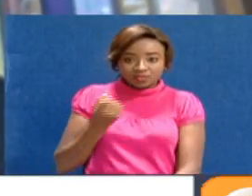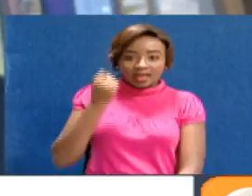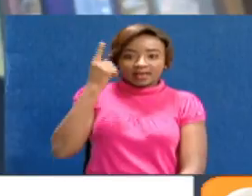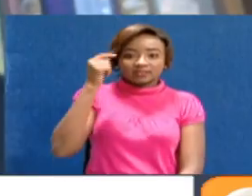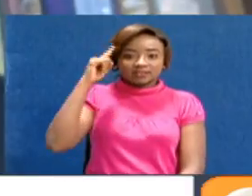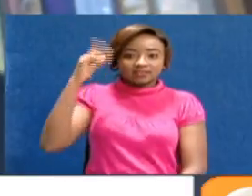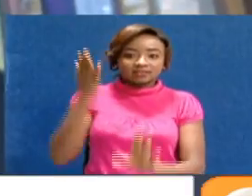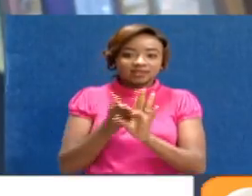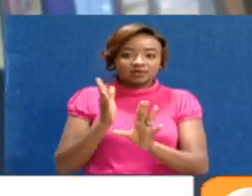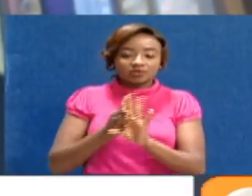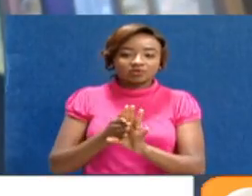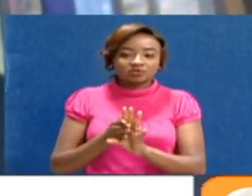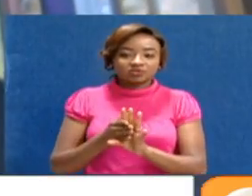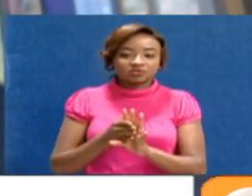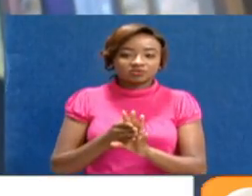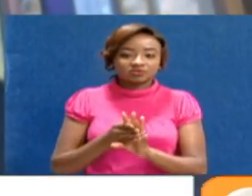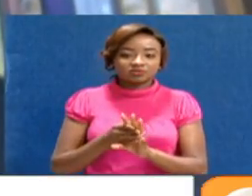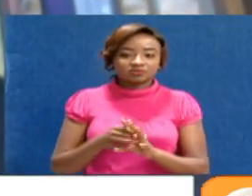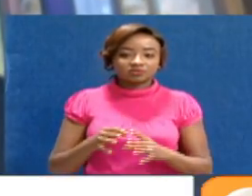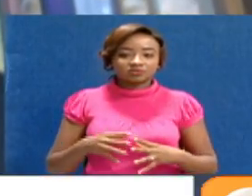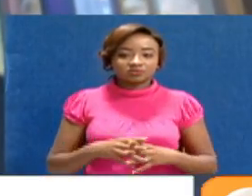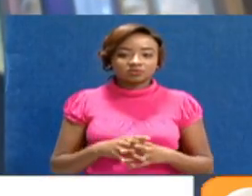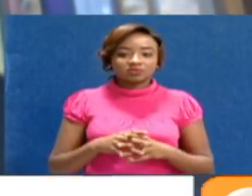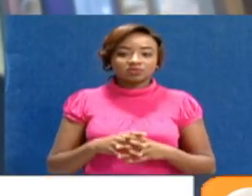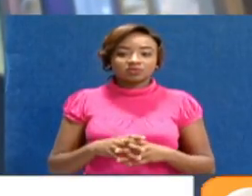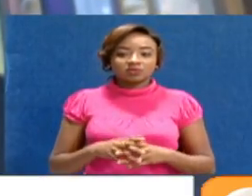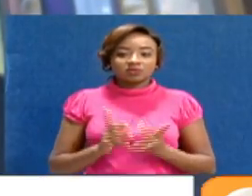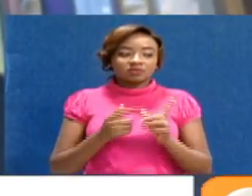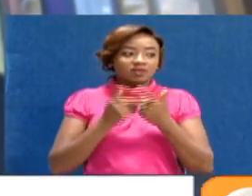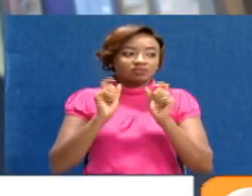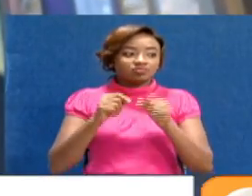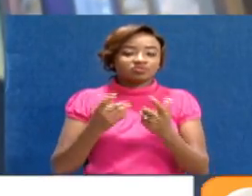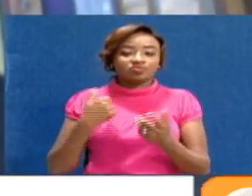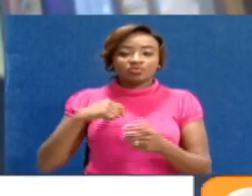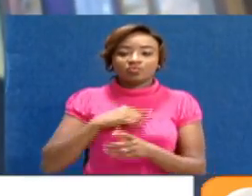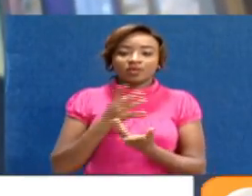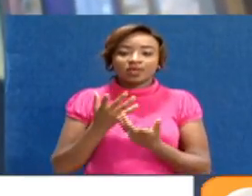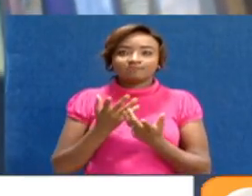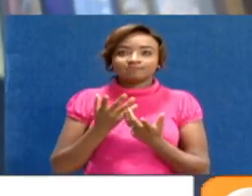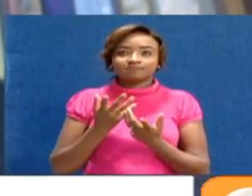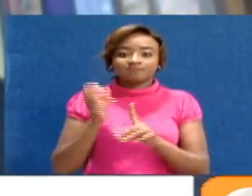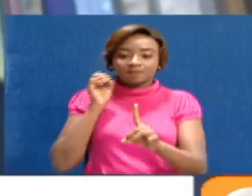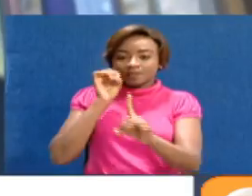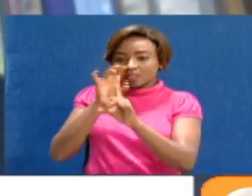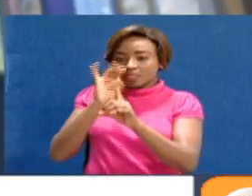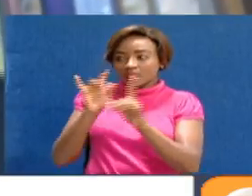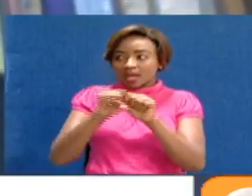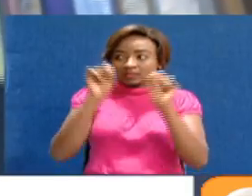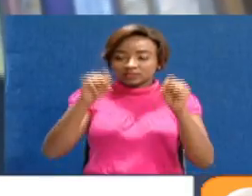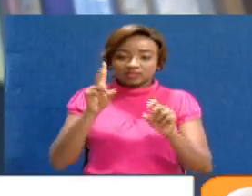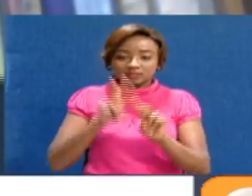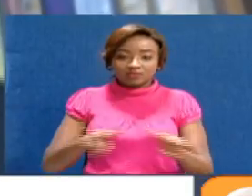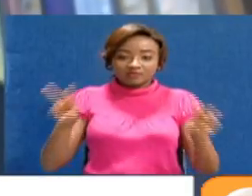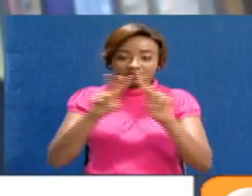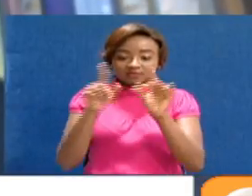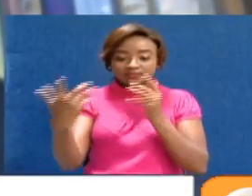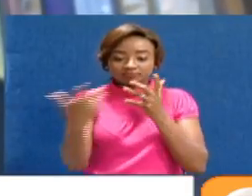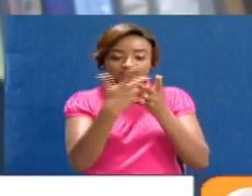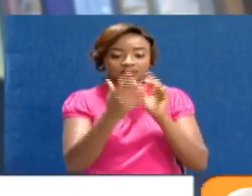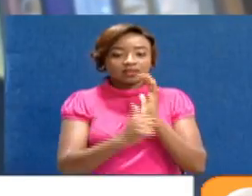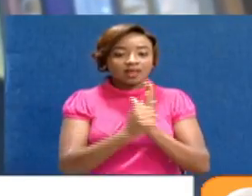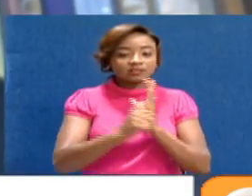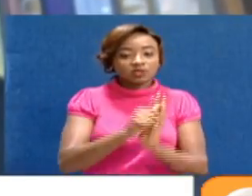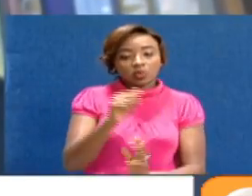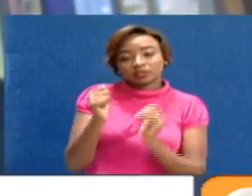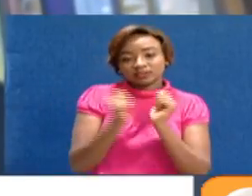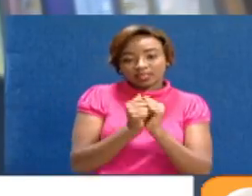of corruption, as well, we are also able to instill that a system of values, as enshrined in Article 10 of our